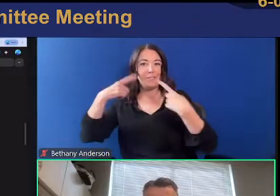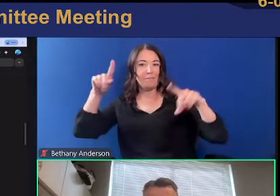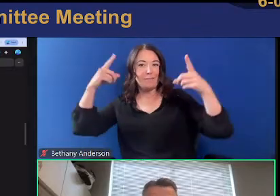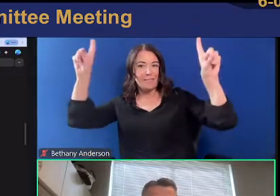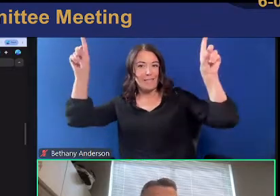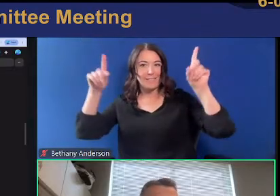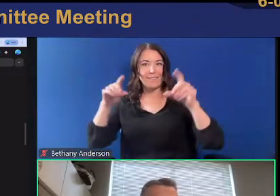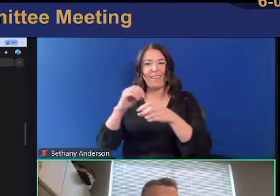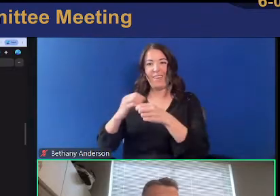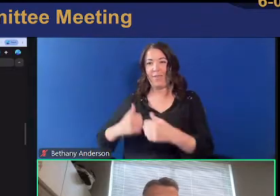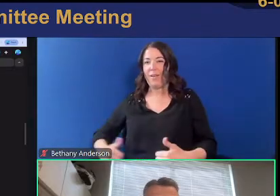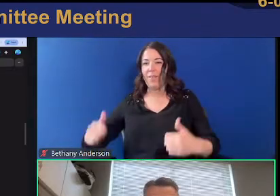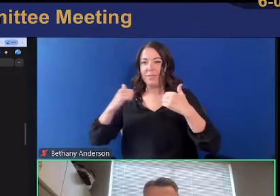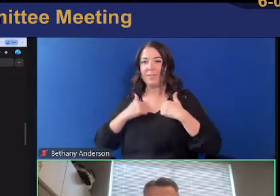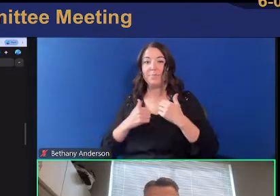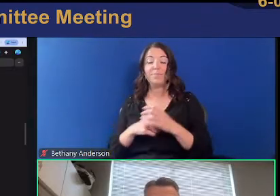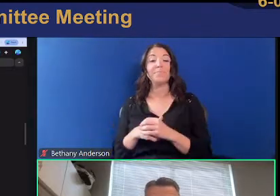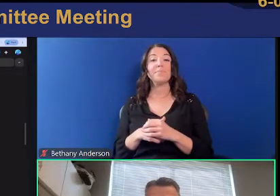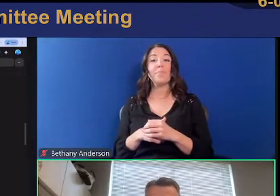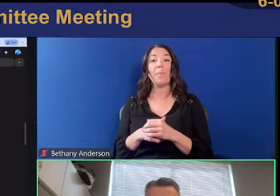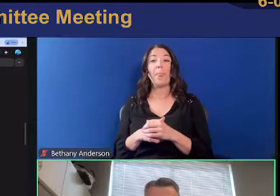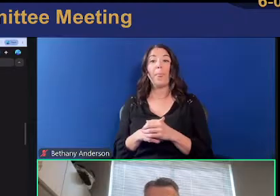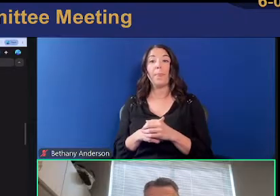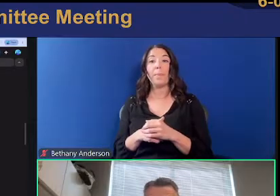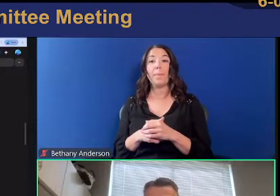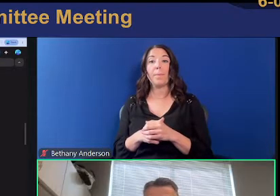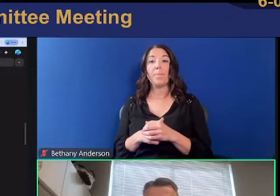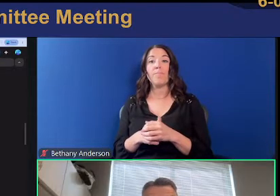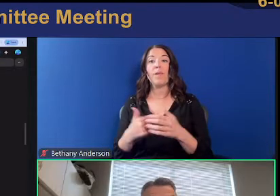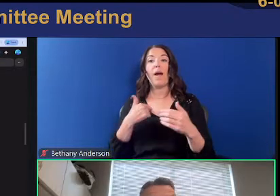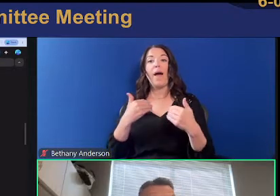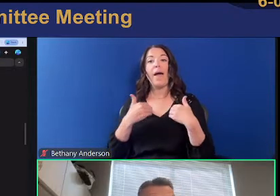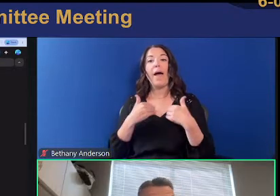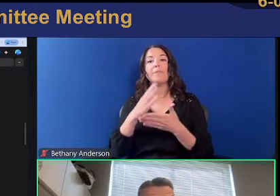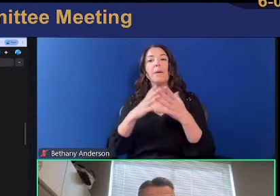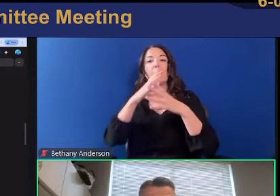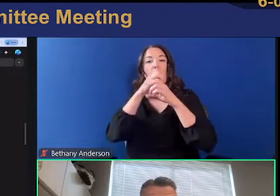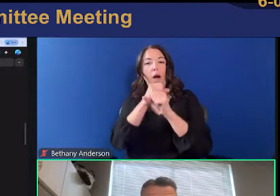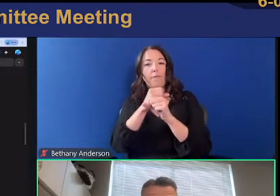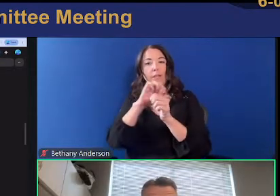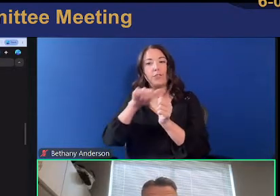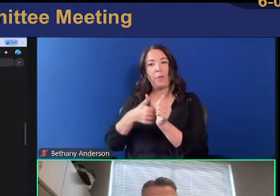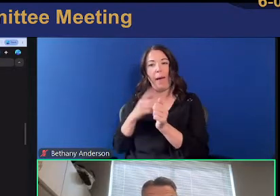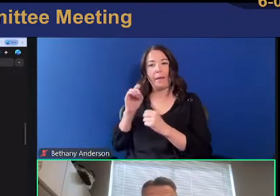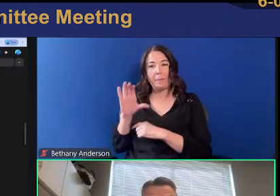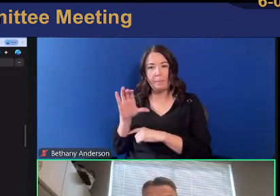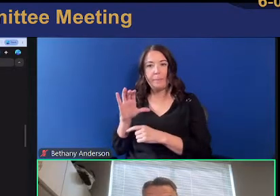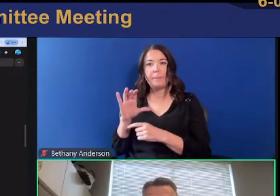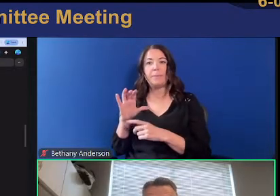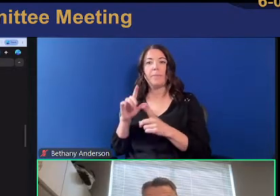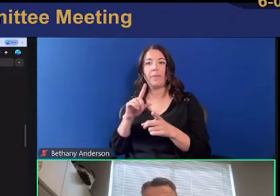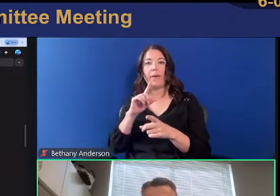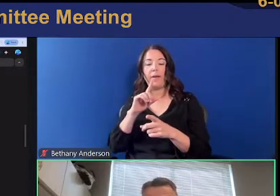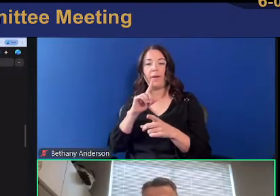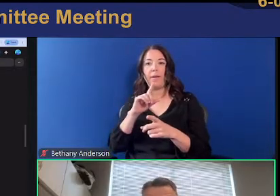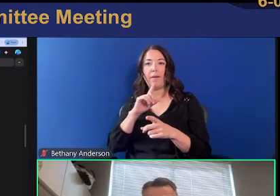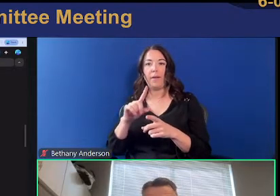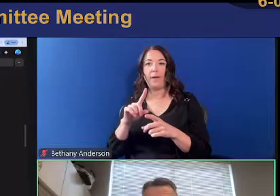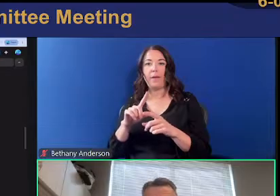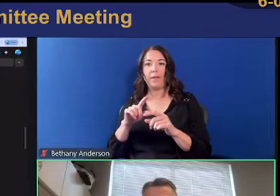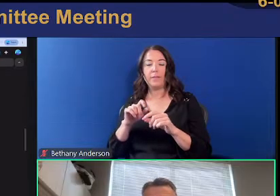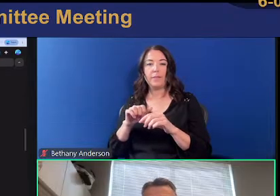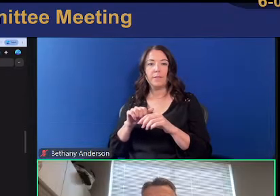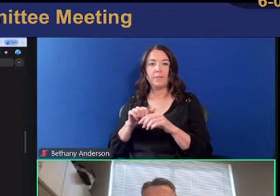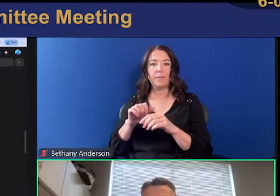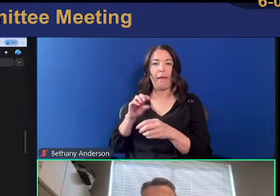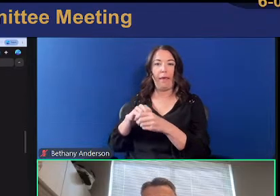lives. The backup, I have some confidential backup that was placed in the board or the civic clerk as